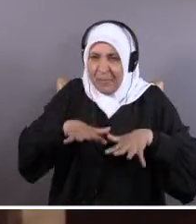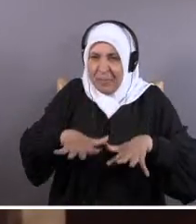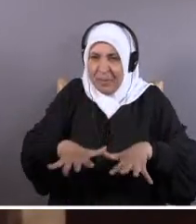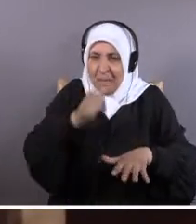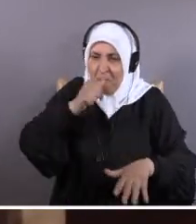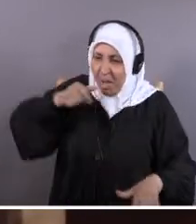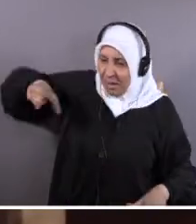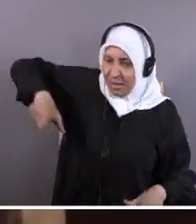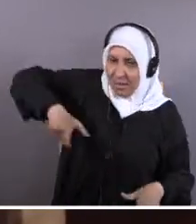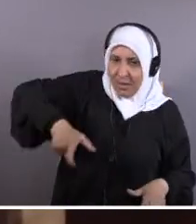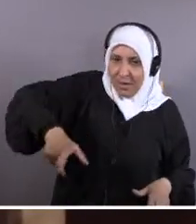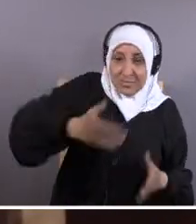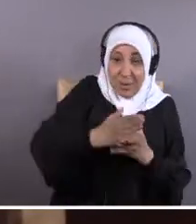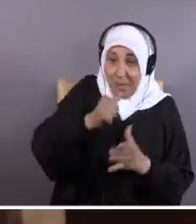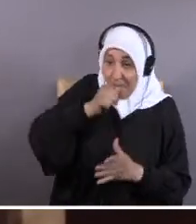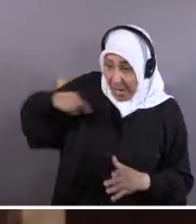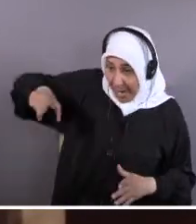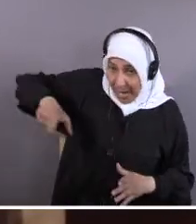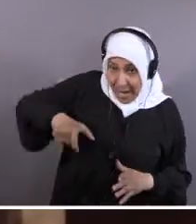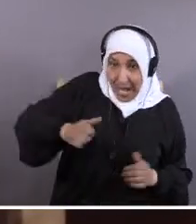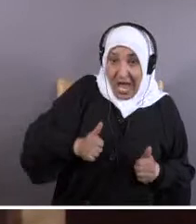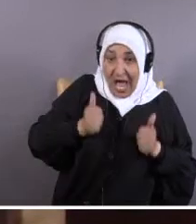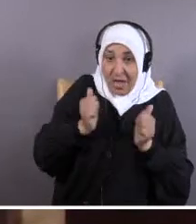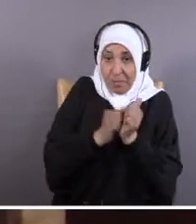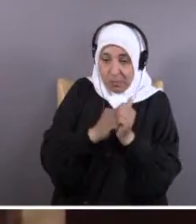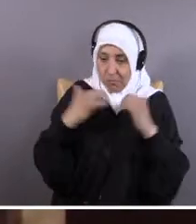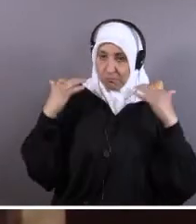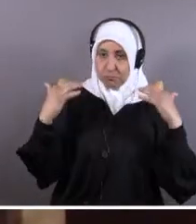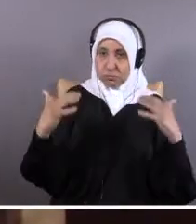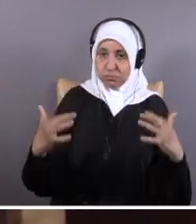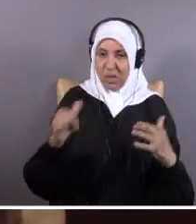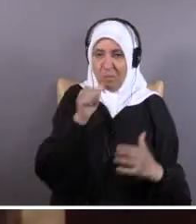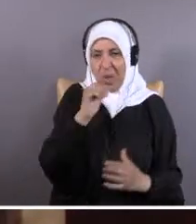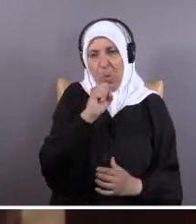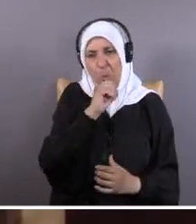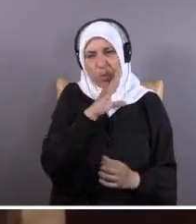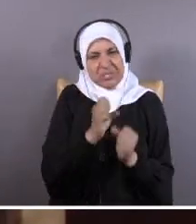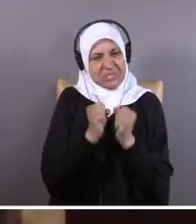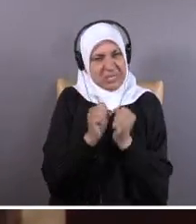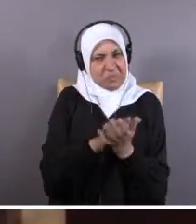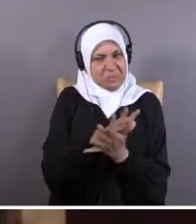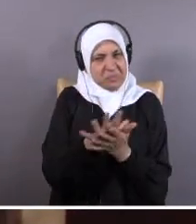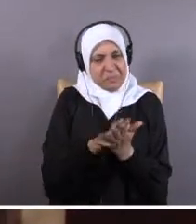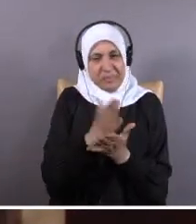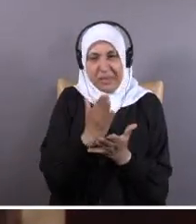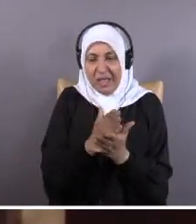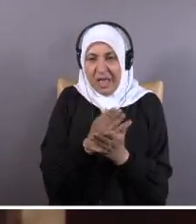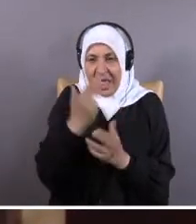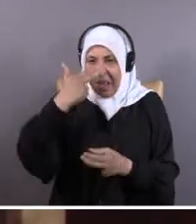of this dirty oil that they're taking out of the ground.